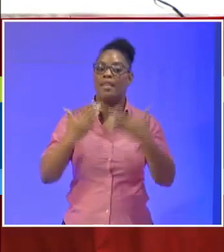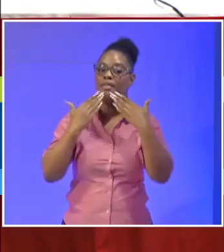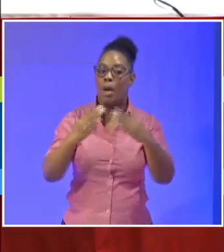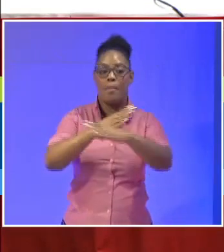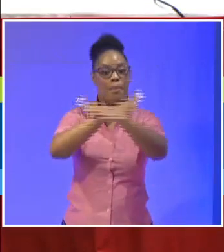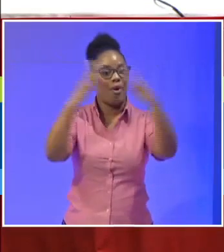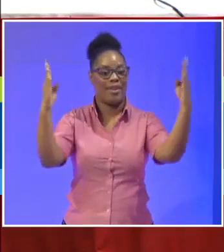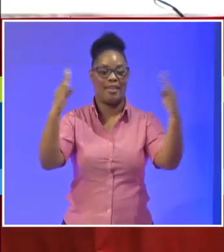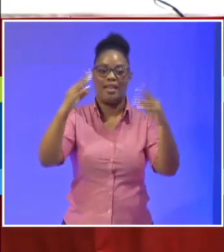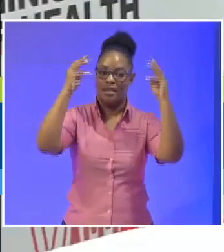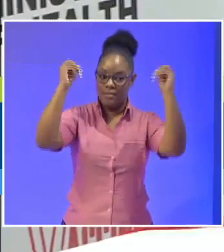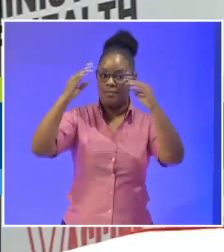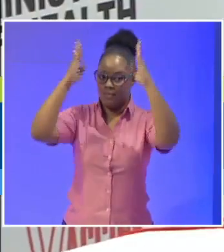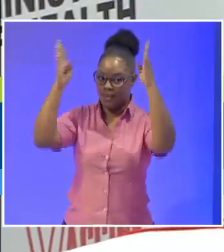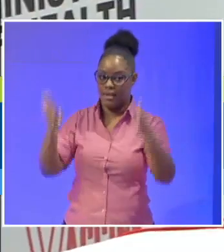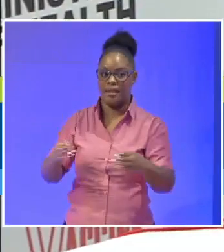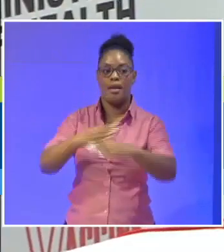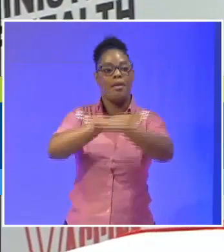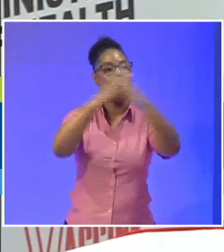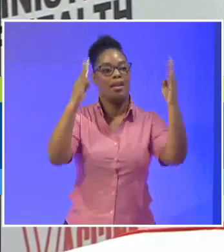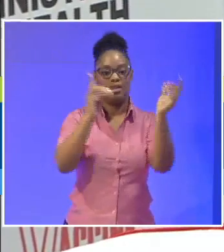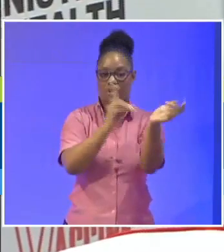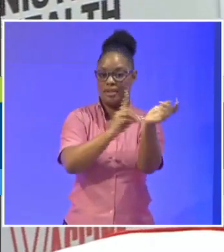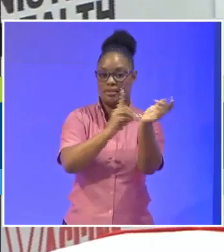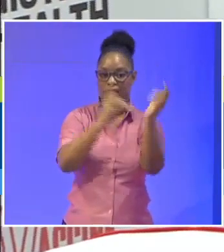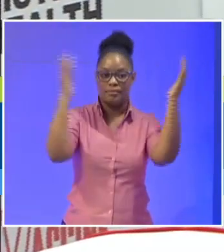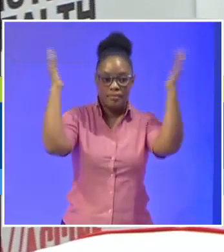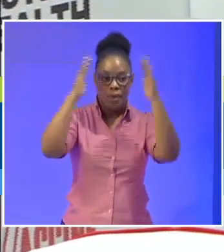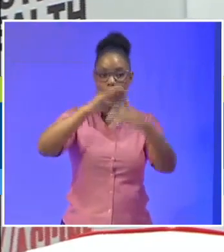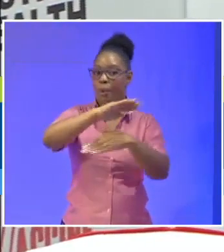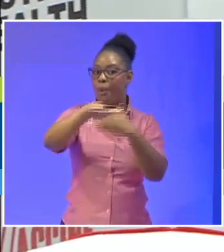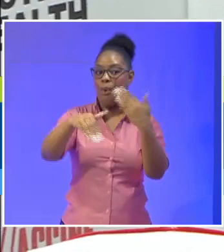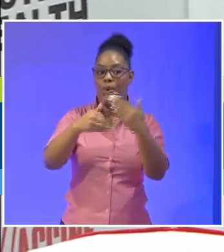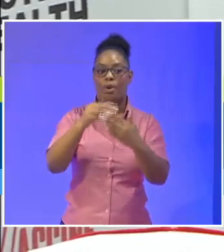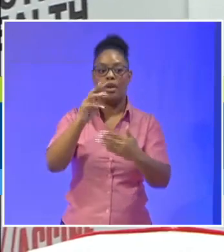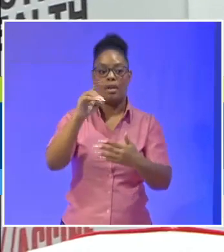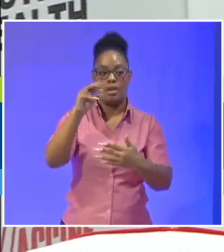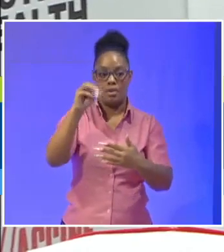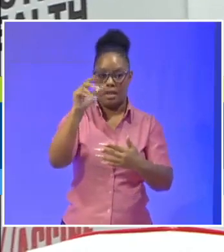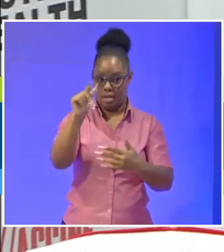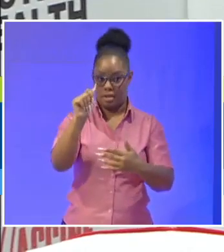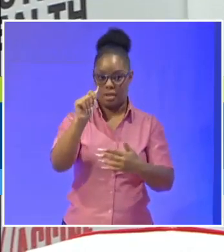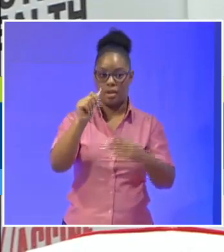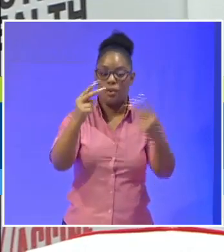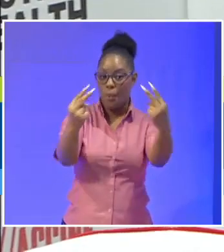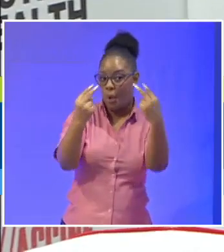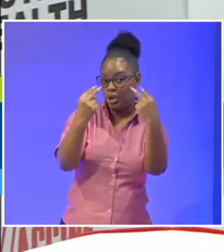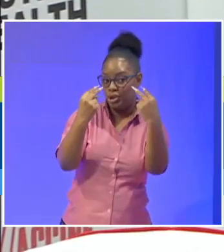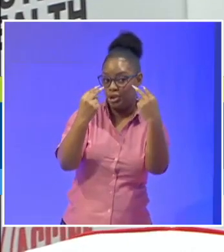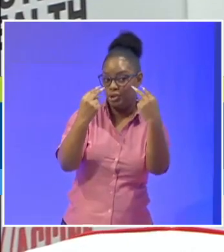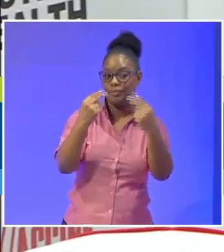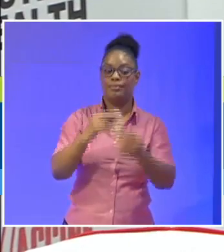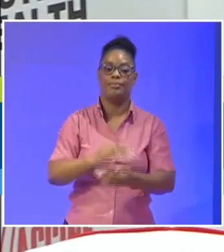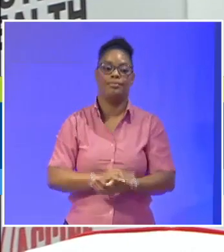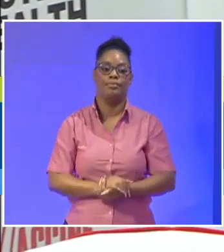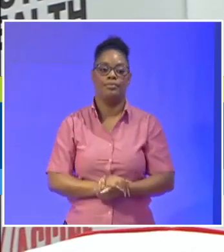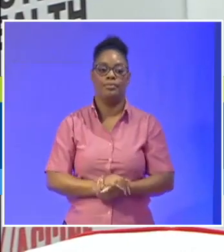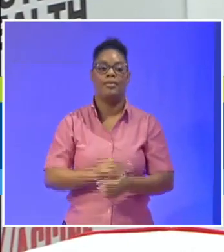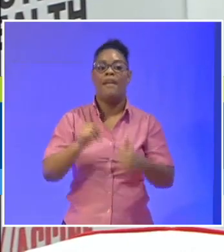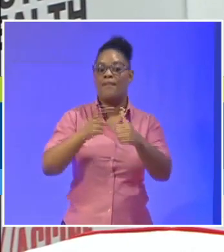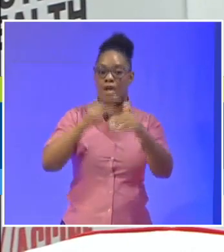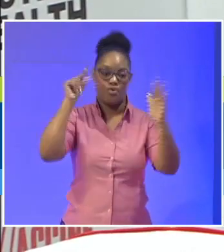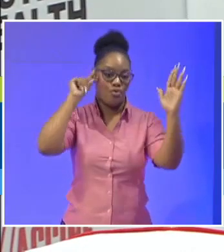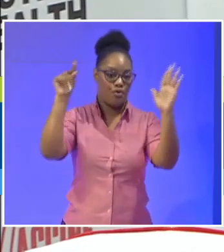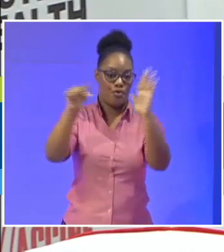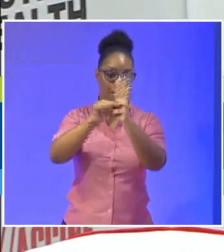Minister. Good morning to Dr. Hinds, members of the media, members of the viewing and listening public. So if I could have the first slide, which is the update for